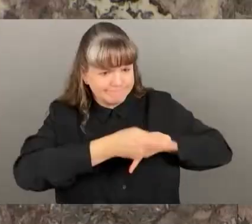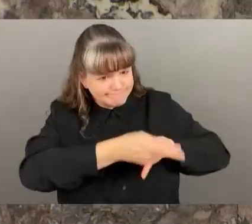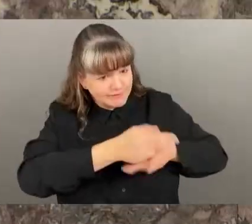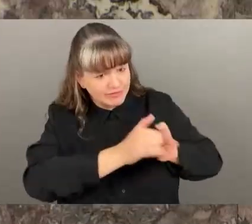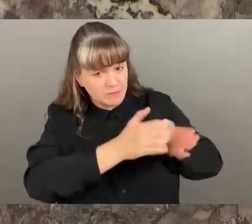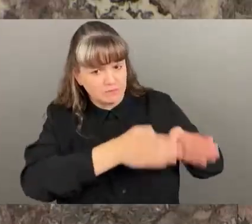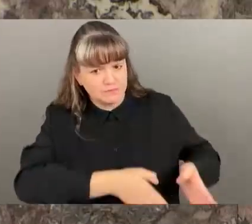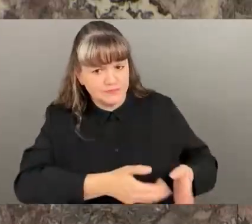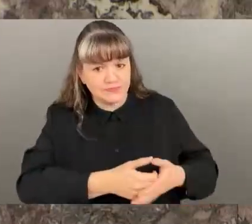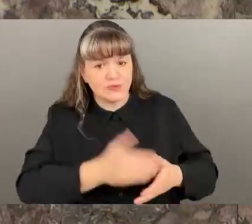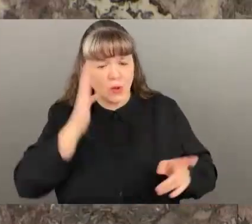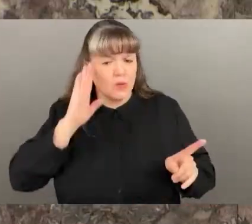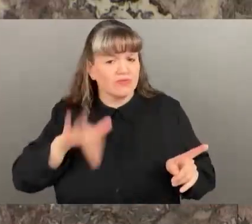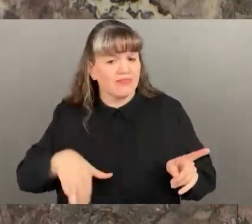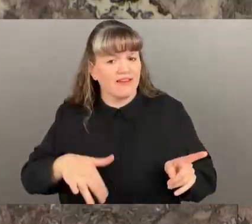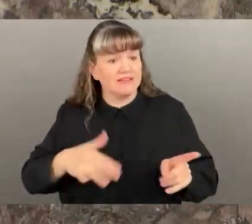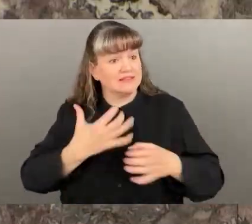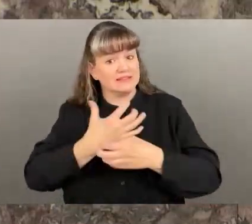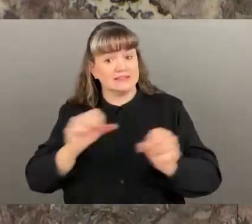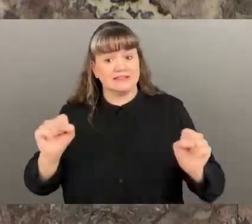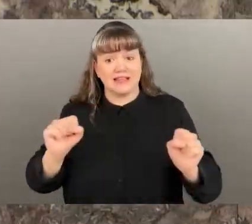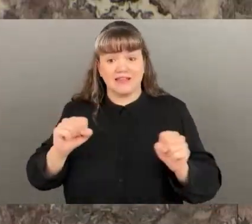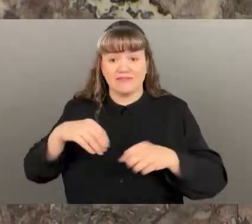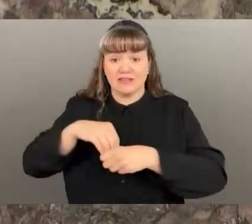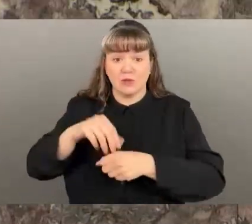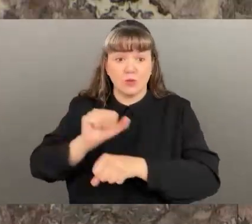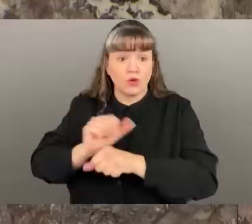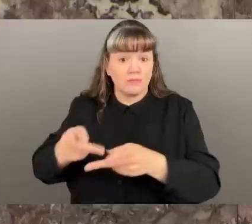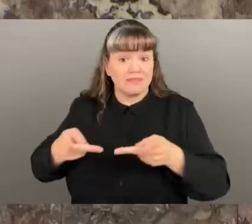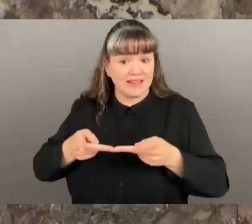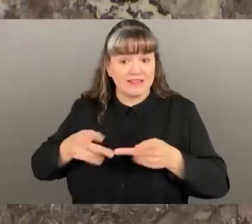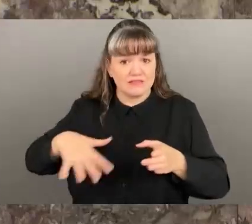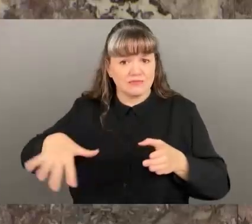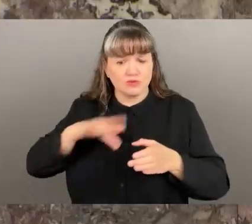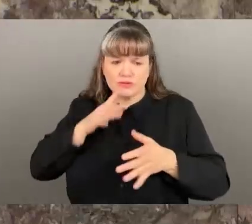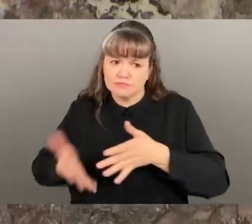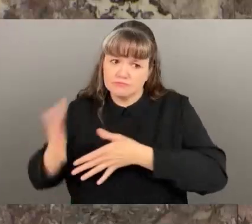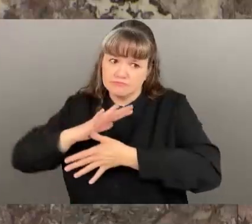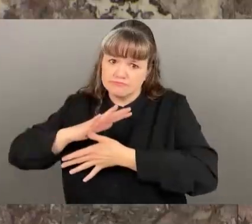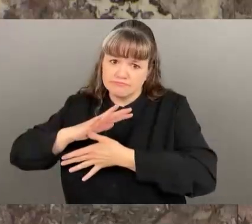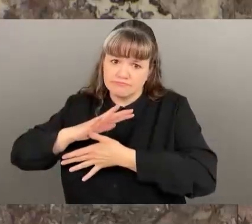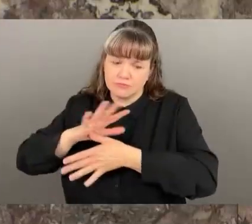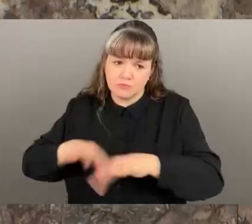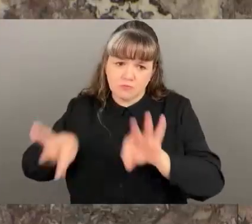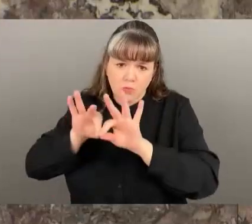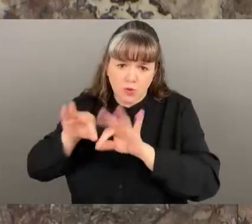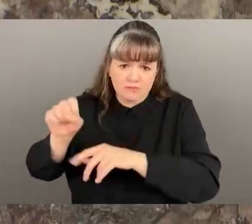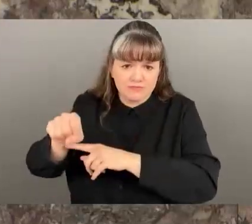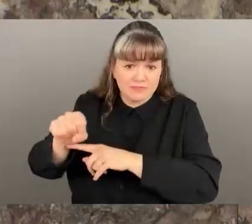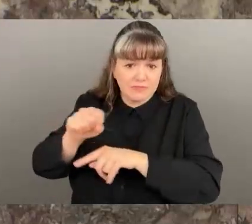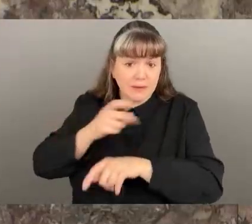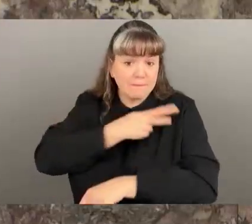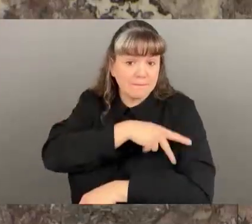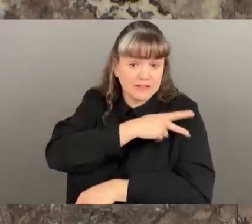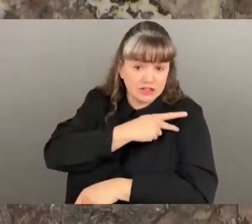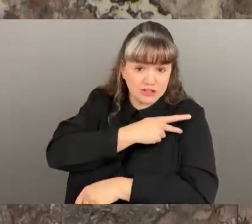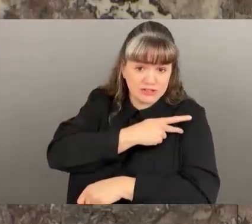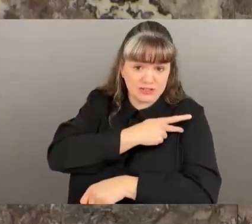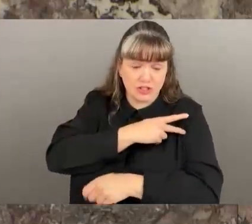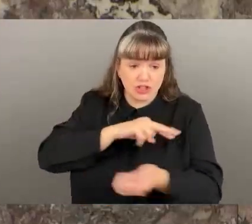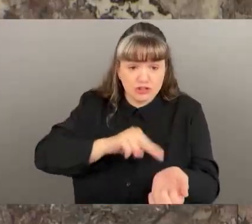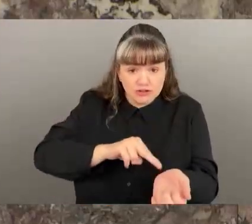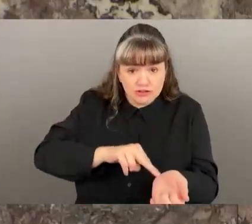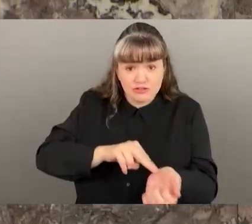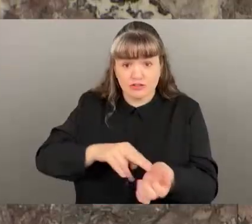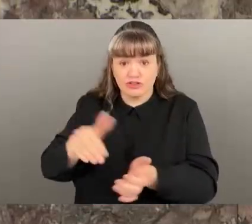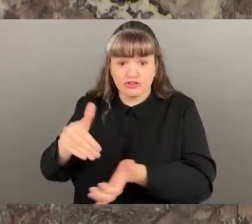goal here, that patients and nurses, doctors, the whole healthcare team needs to be safe. That's why interventions like